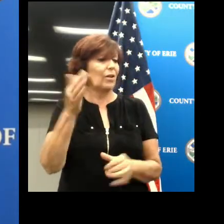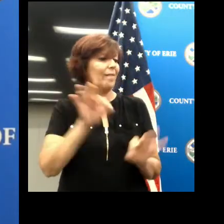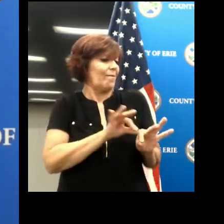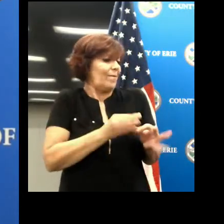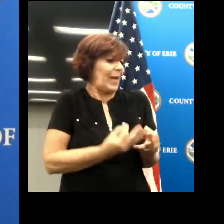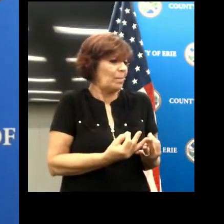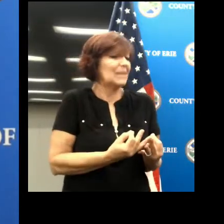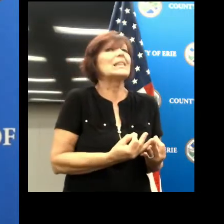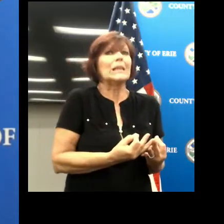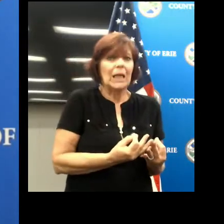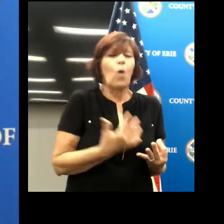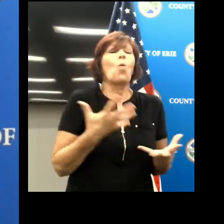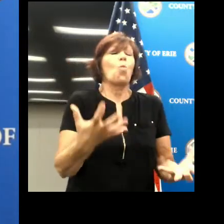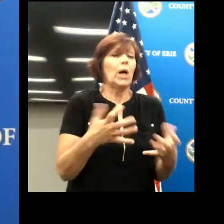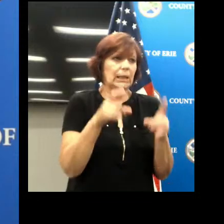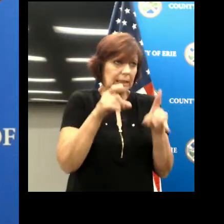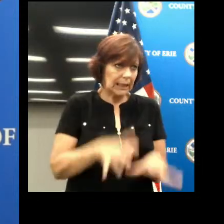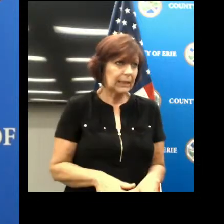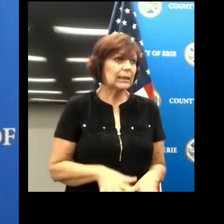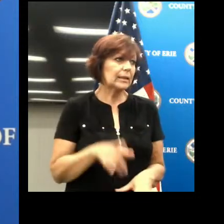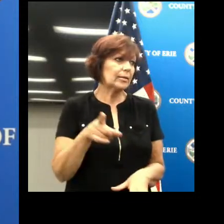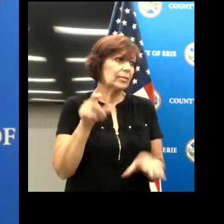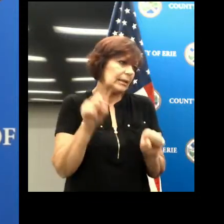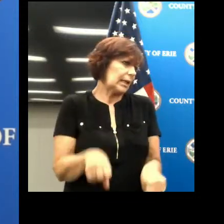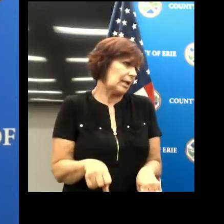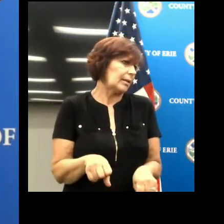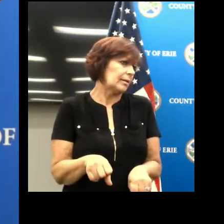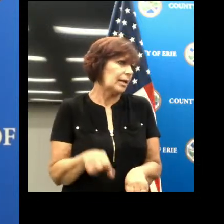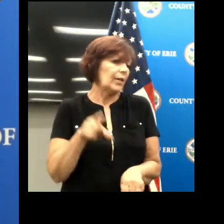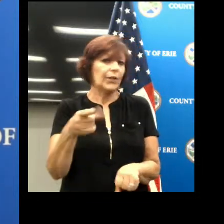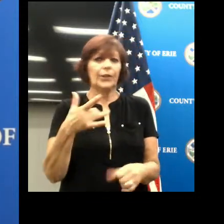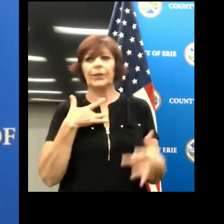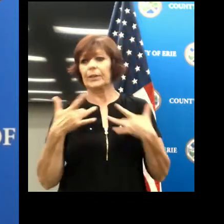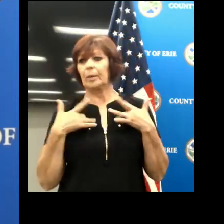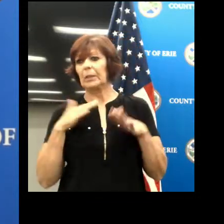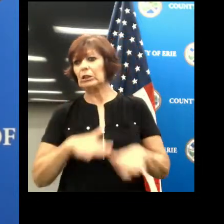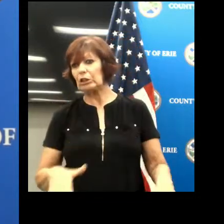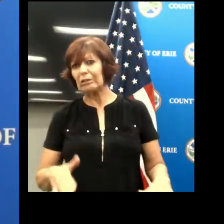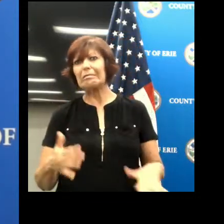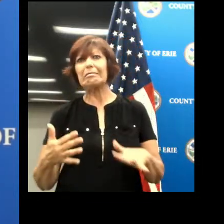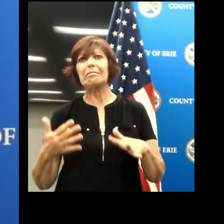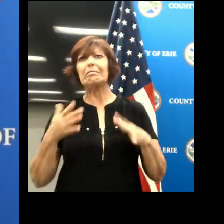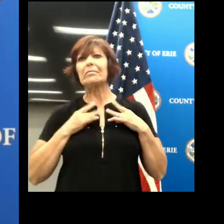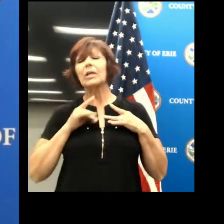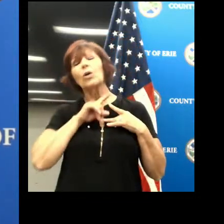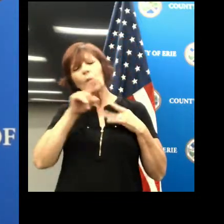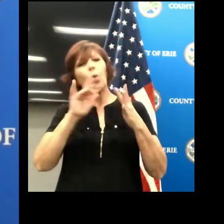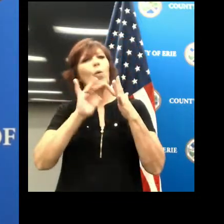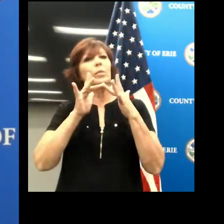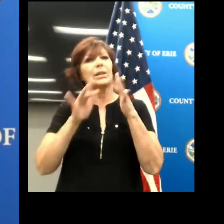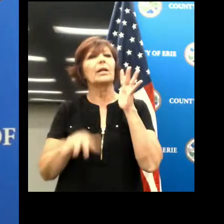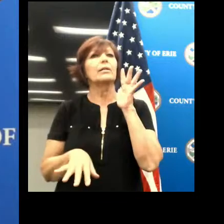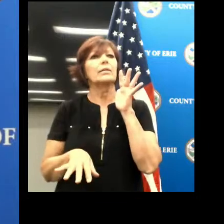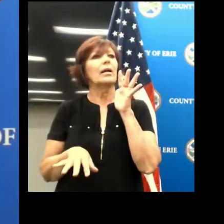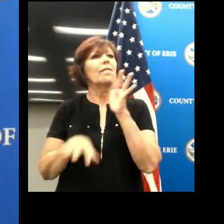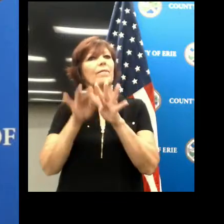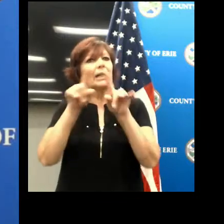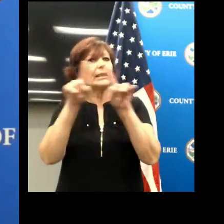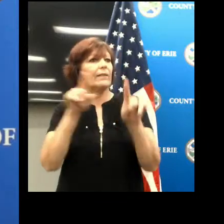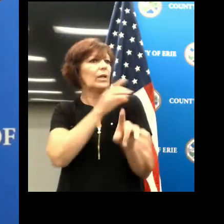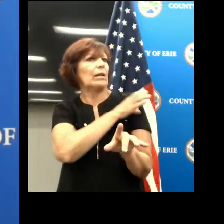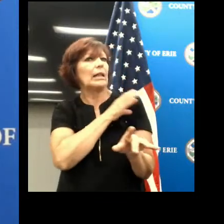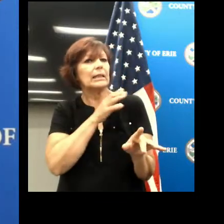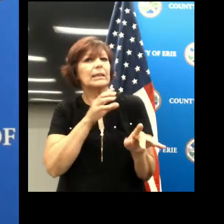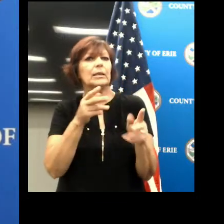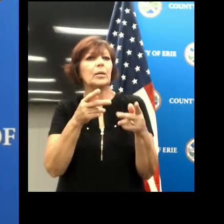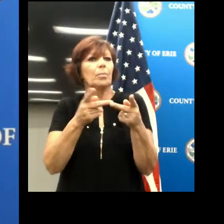really want to get tested and they're concerned that their children may have been exposed, they can go to our website and find different locations and